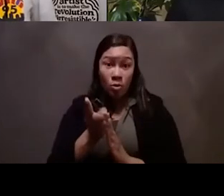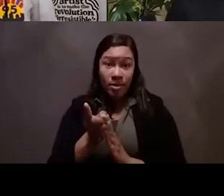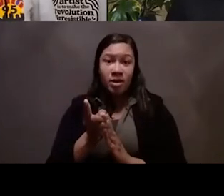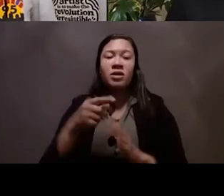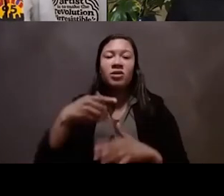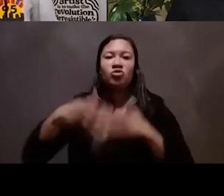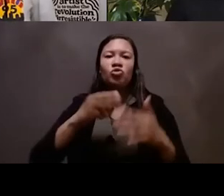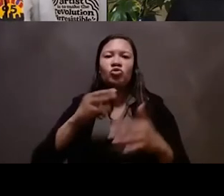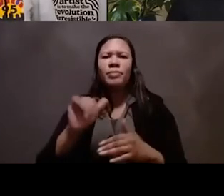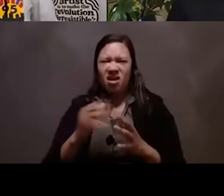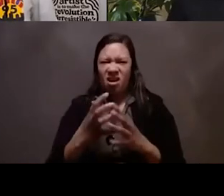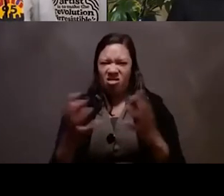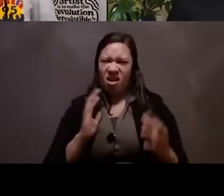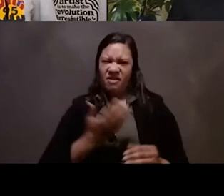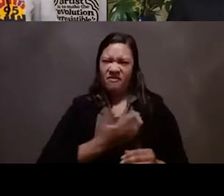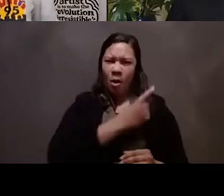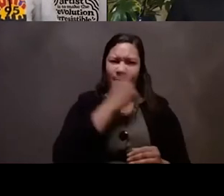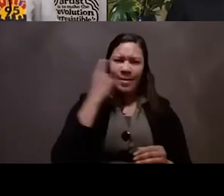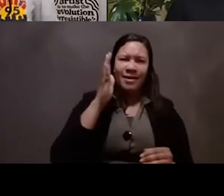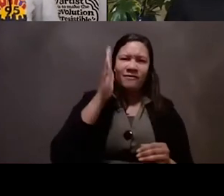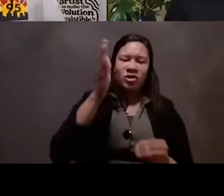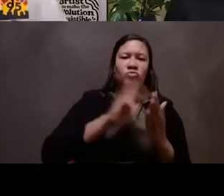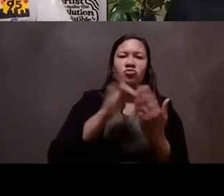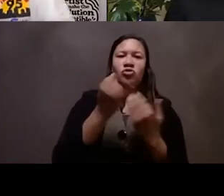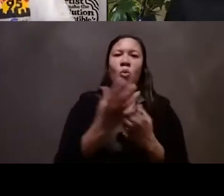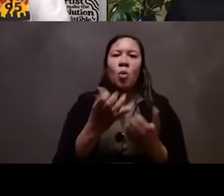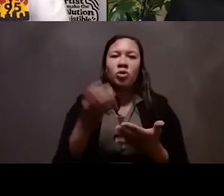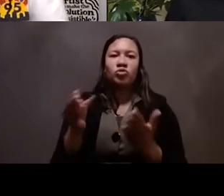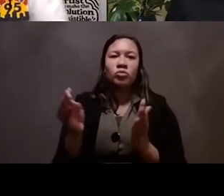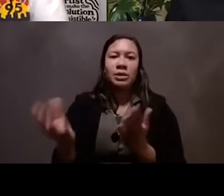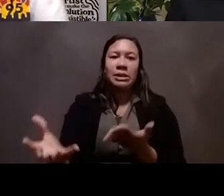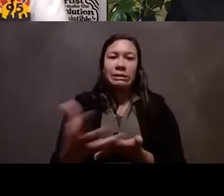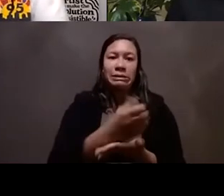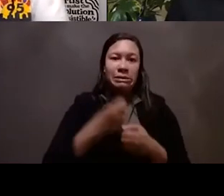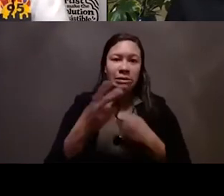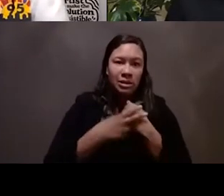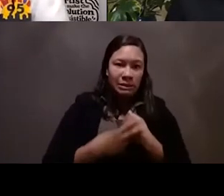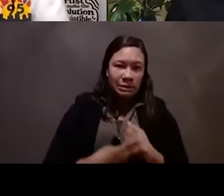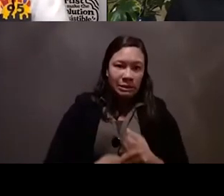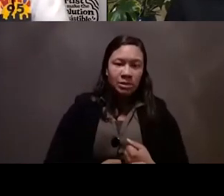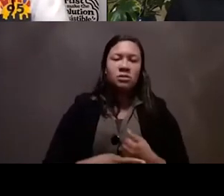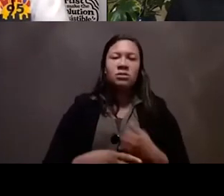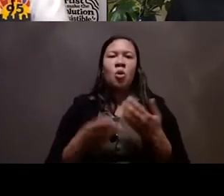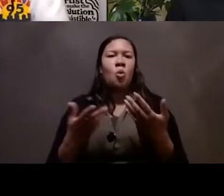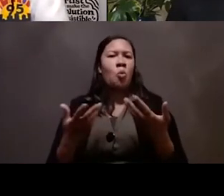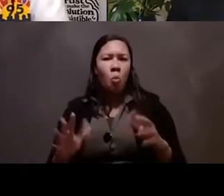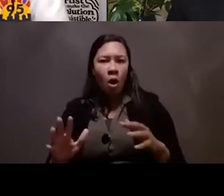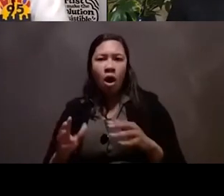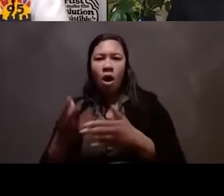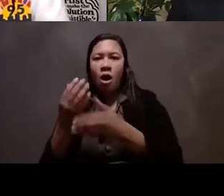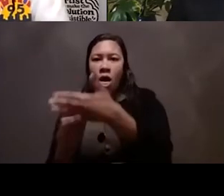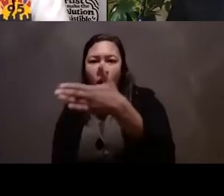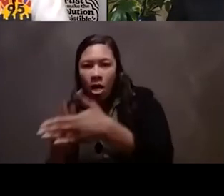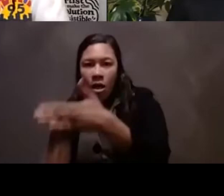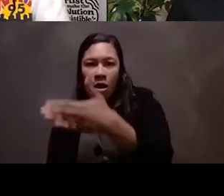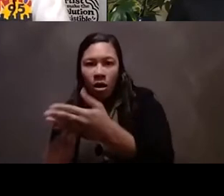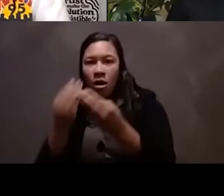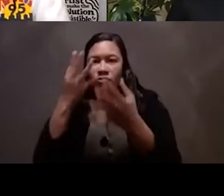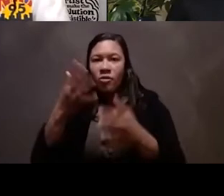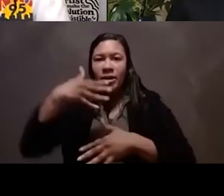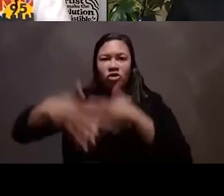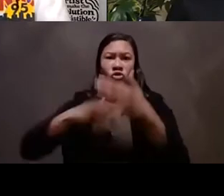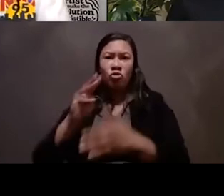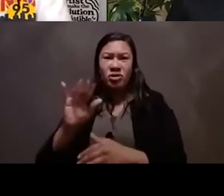really invested in archiving and really resisting the ephemerality of social media, because so much of our creativity